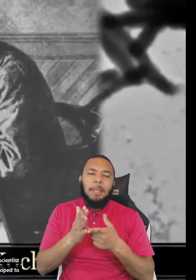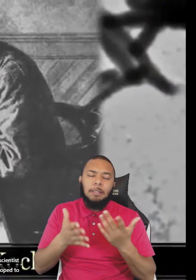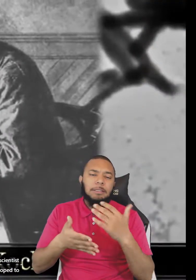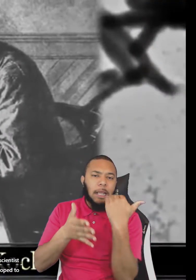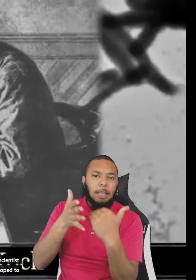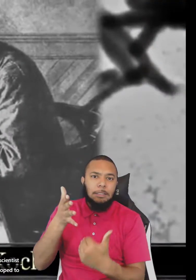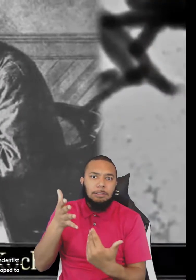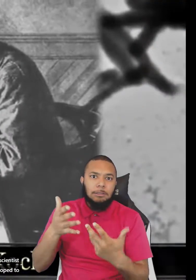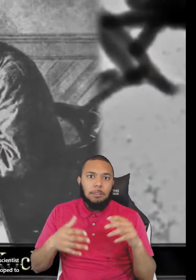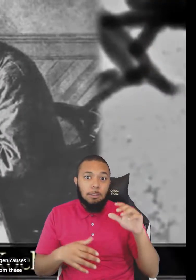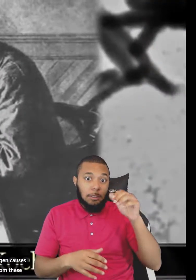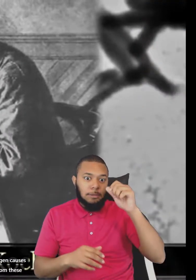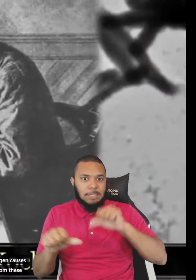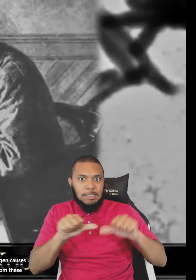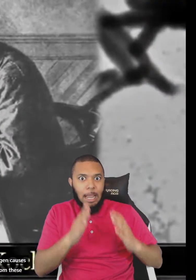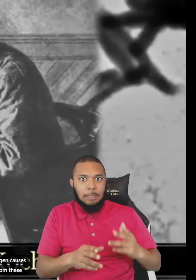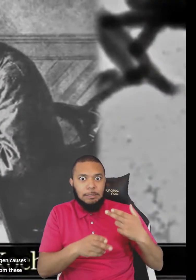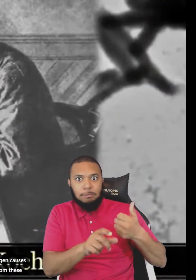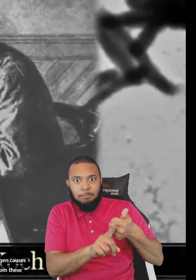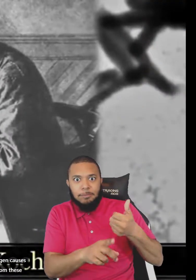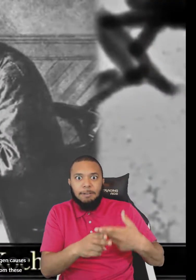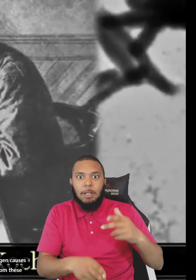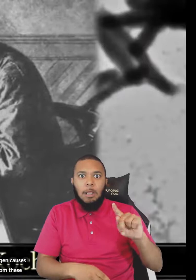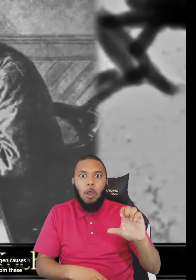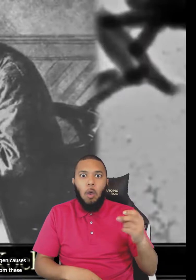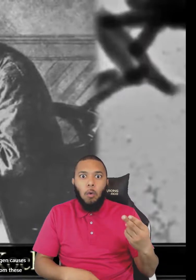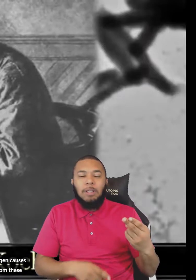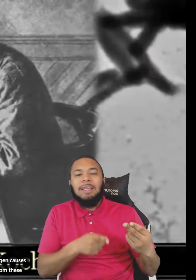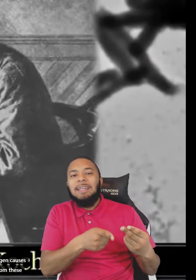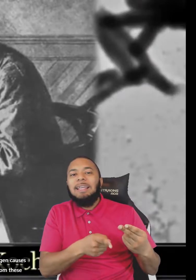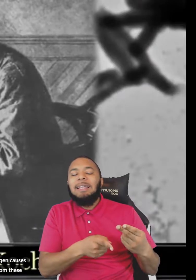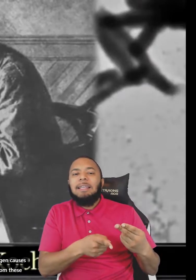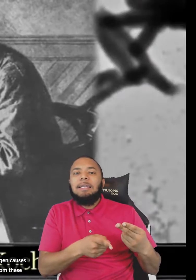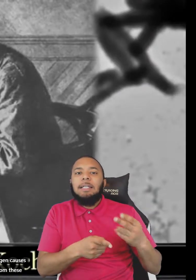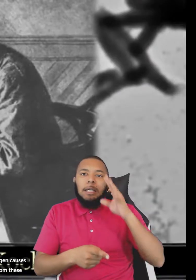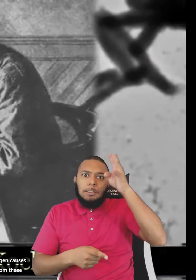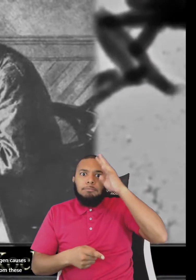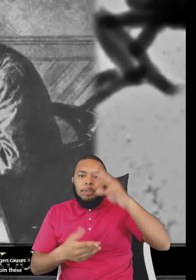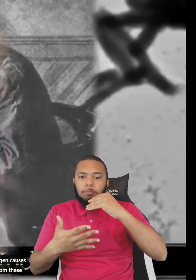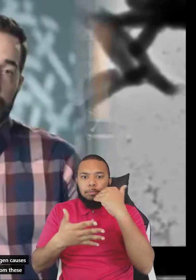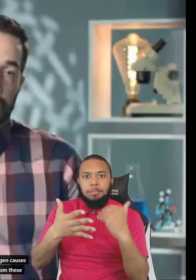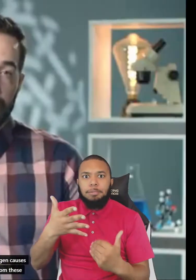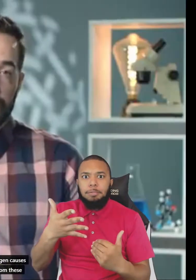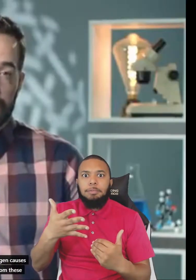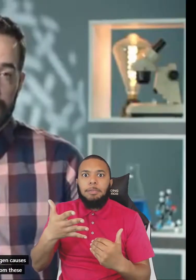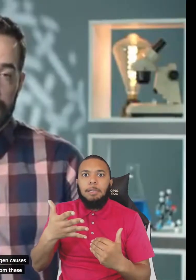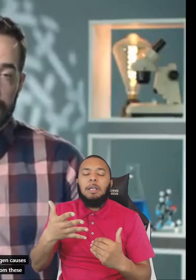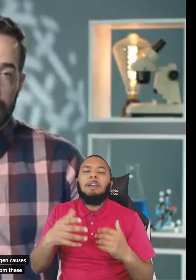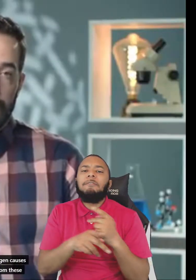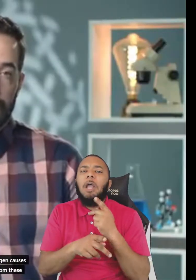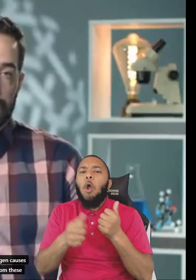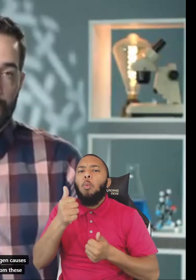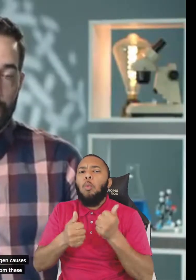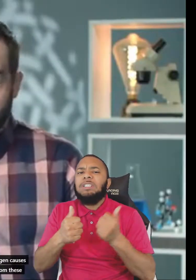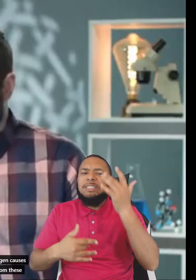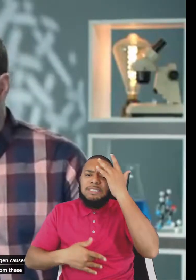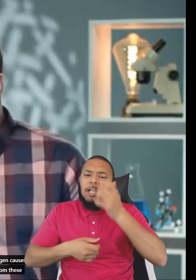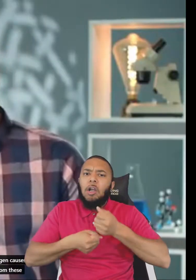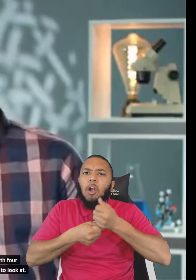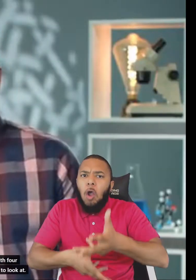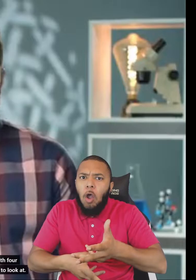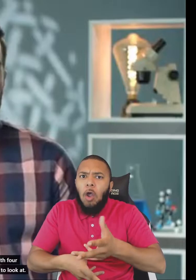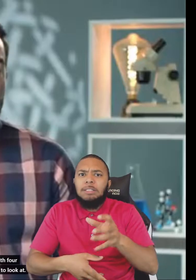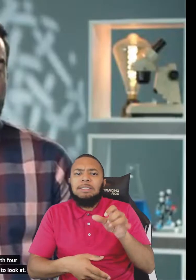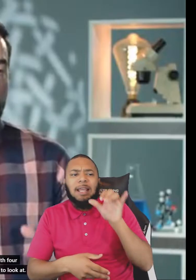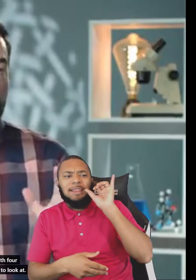Koch developed to help in deciding which pathogen causes a specific disease. And so from